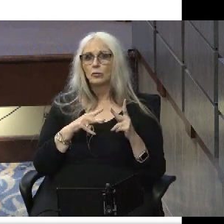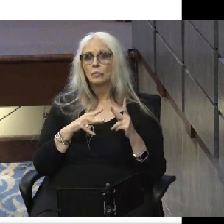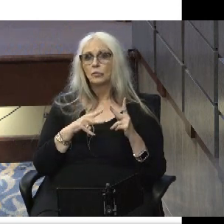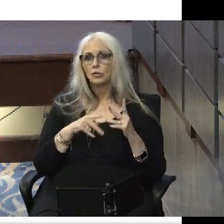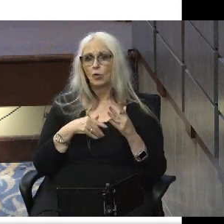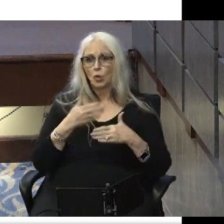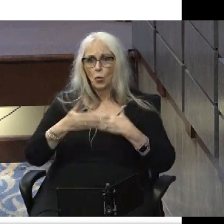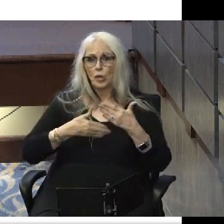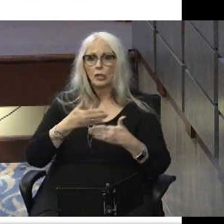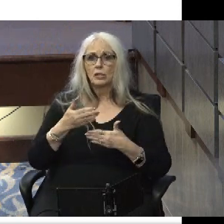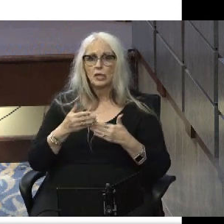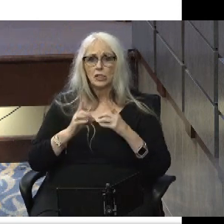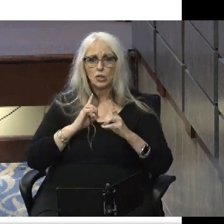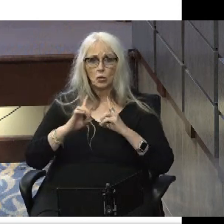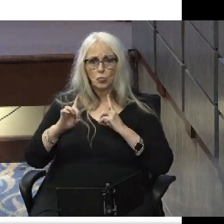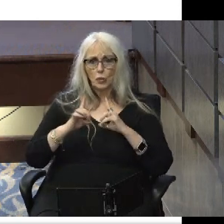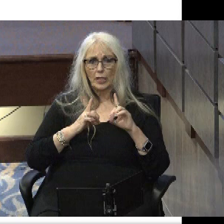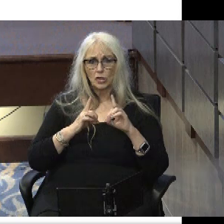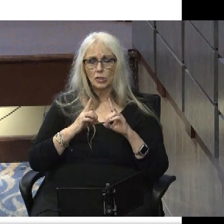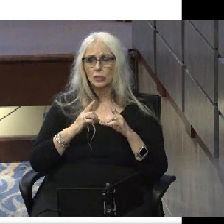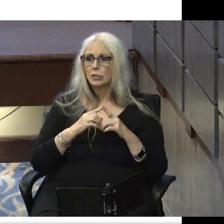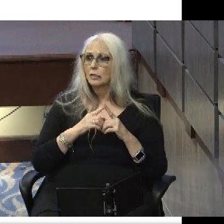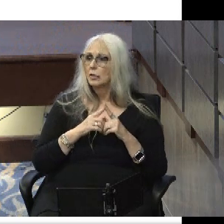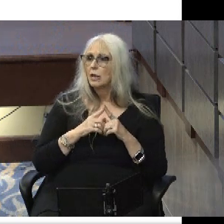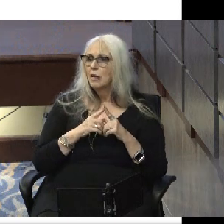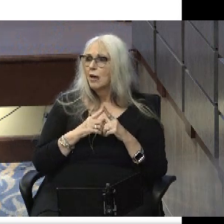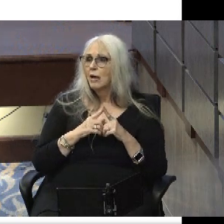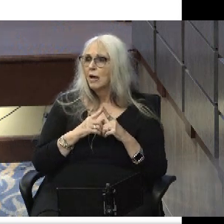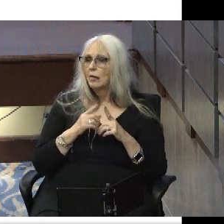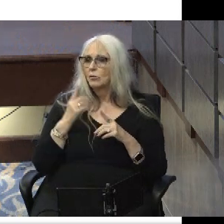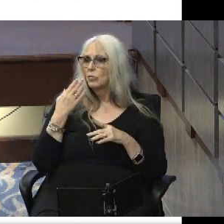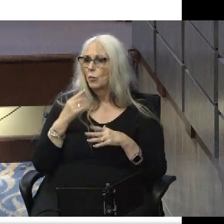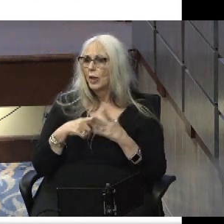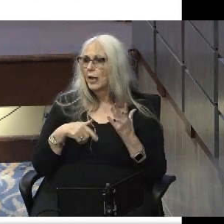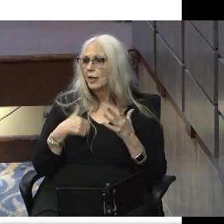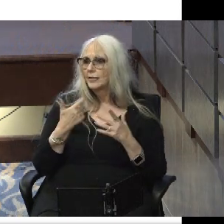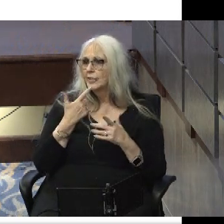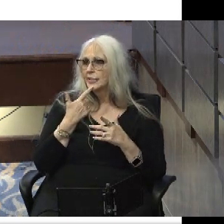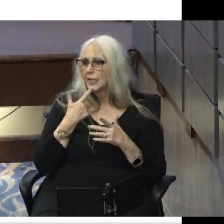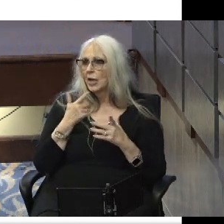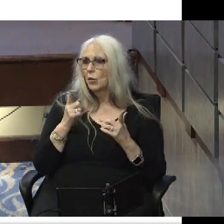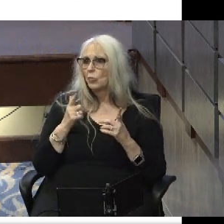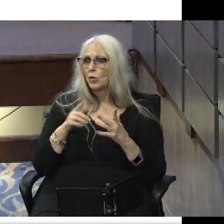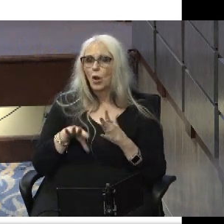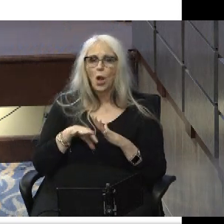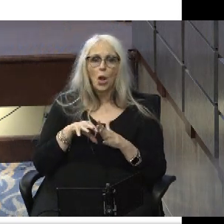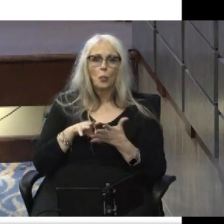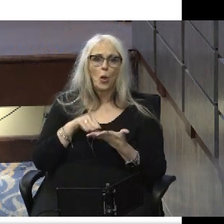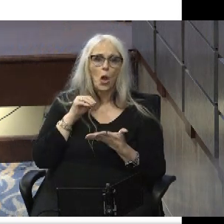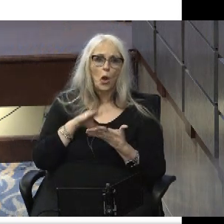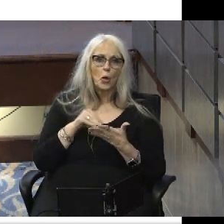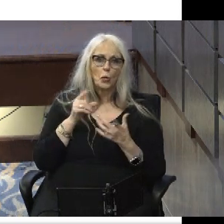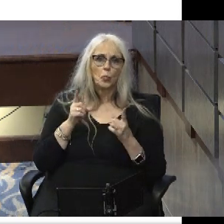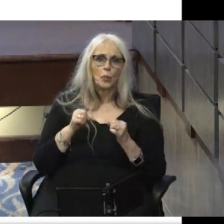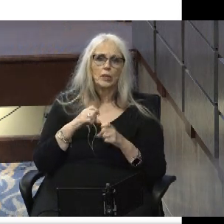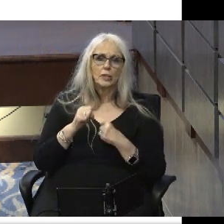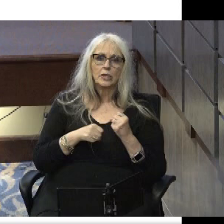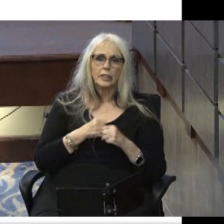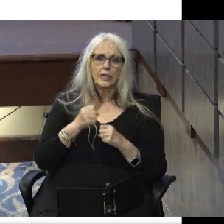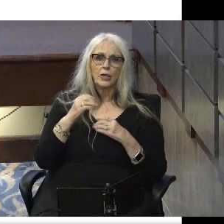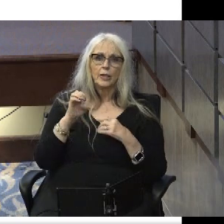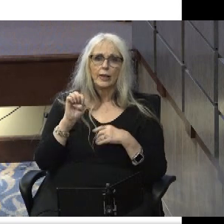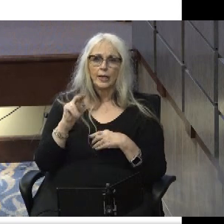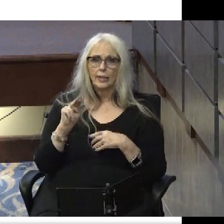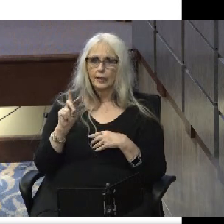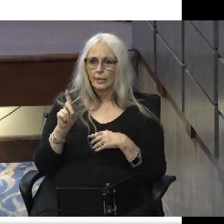direction. I don't know what else to say about that. I mean, we'll find out at the end of the year here. Yeah, we will, and